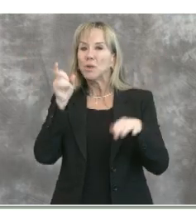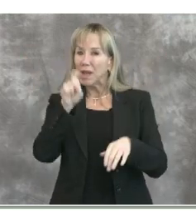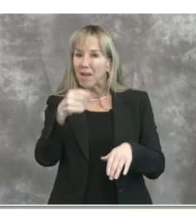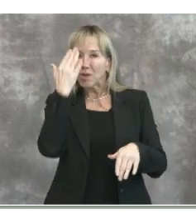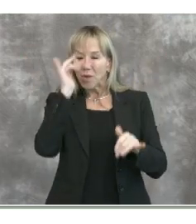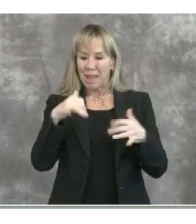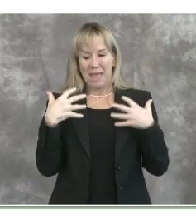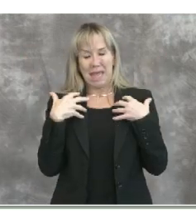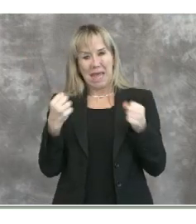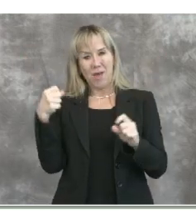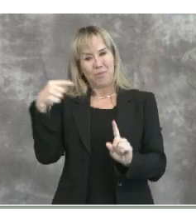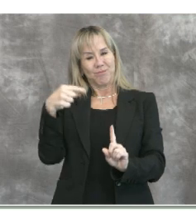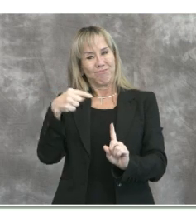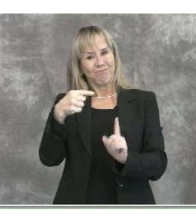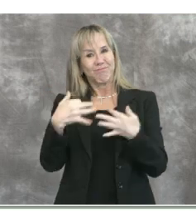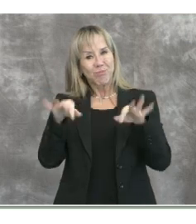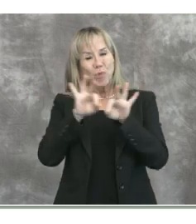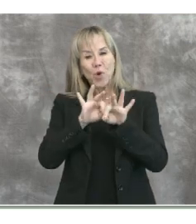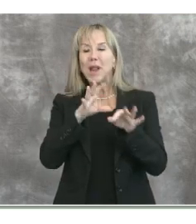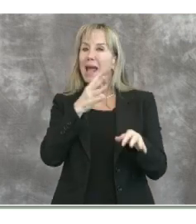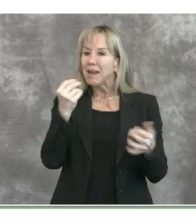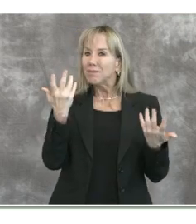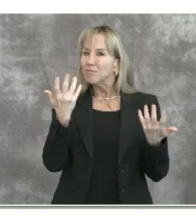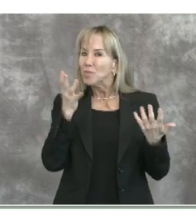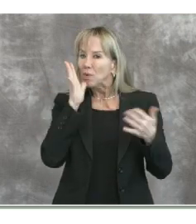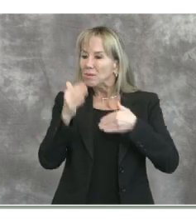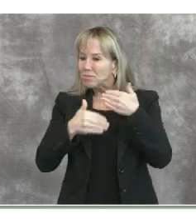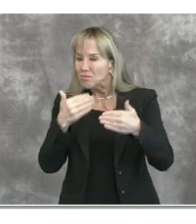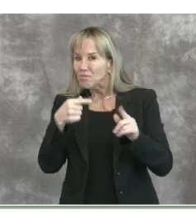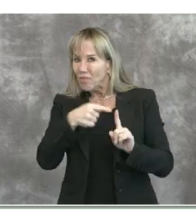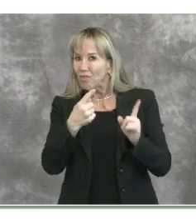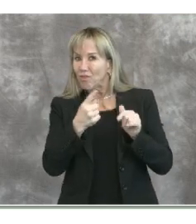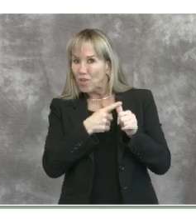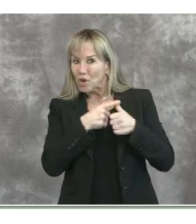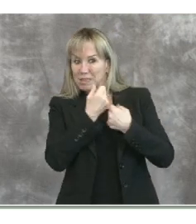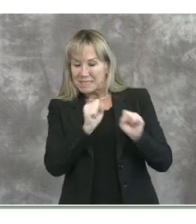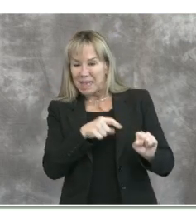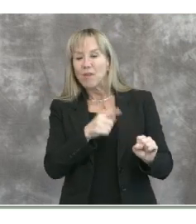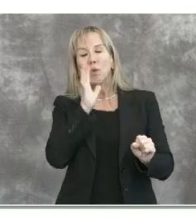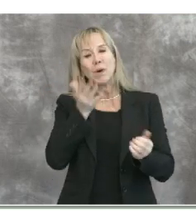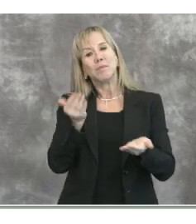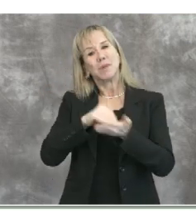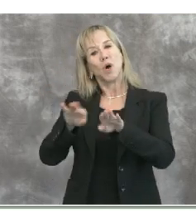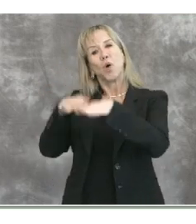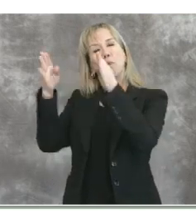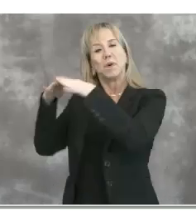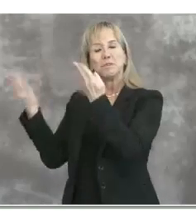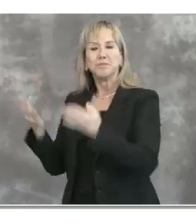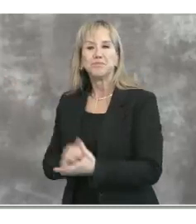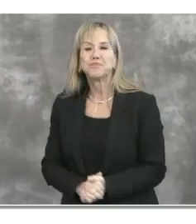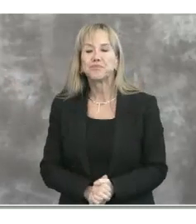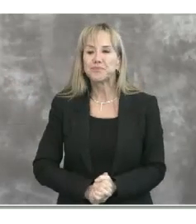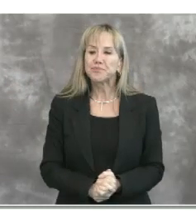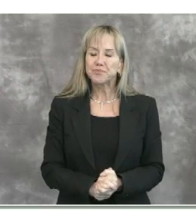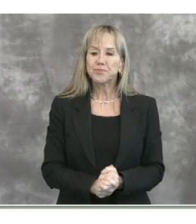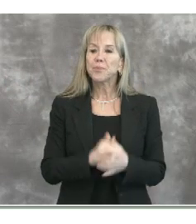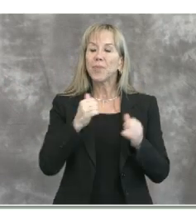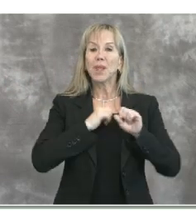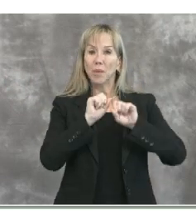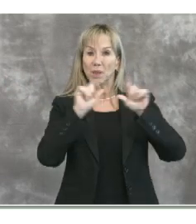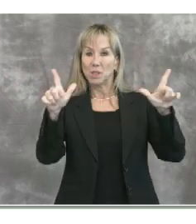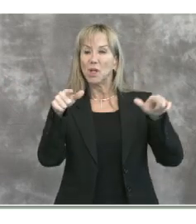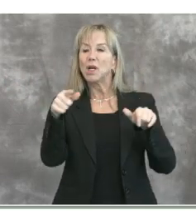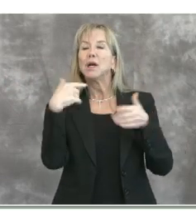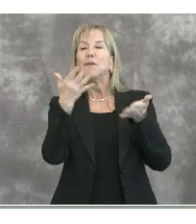health with the interest of rebuilding and reopening. I want to bring back an updated chart that gives us a more present-day